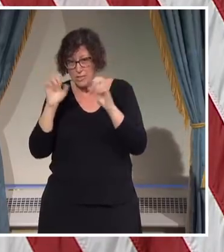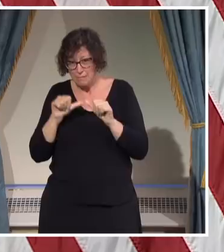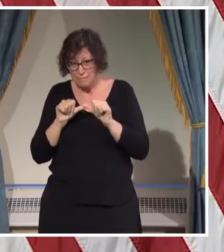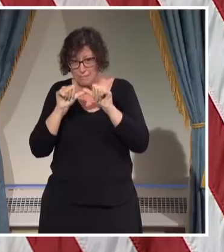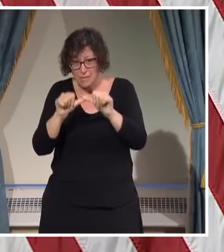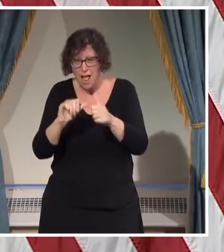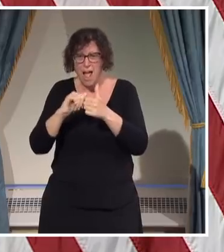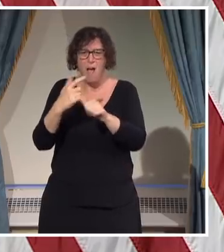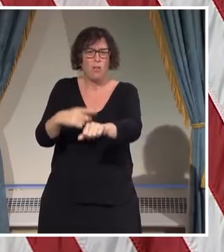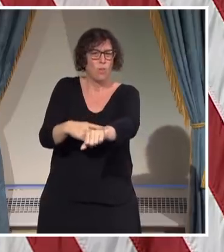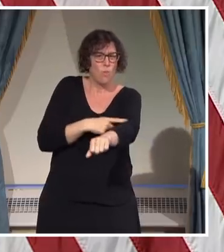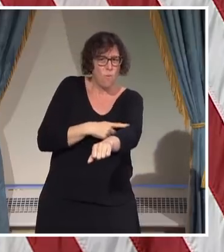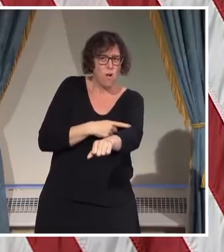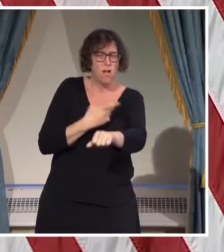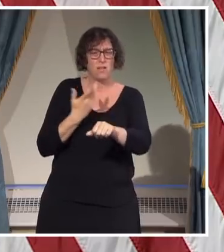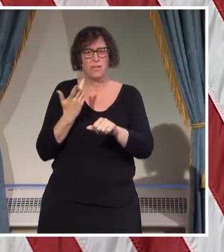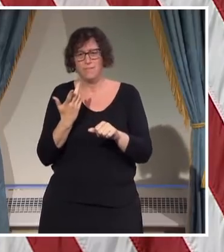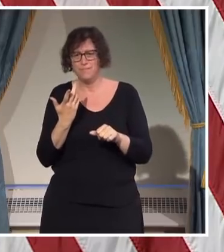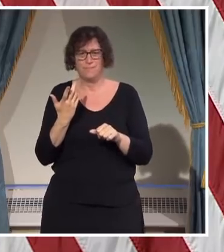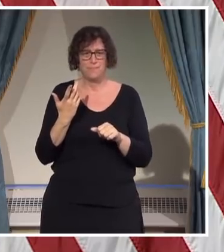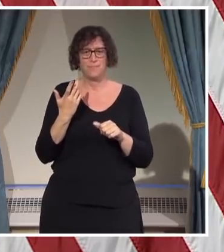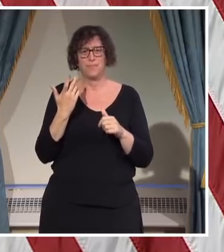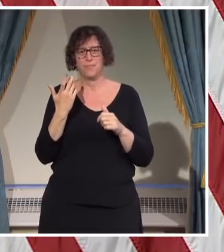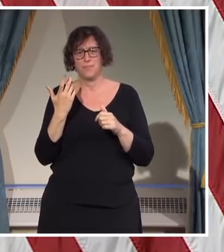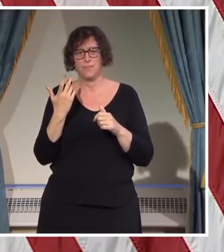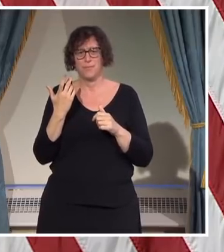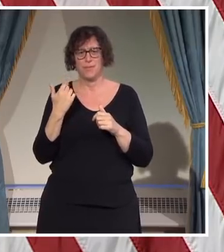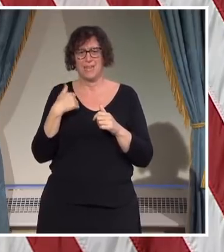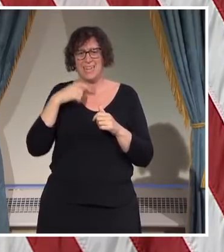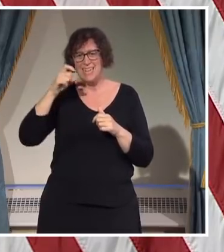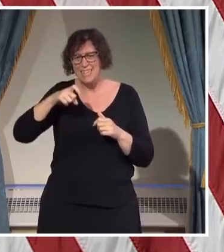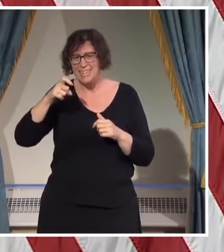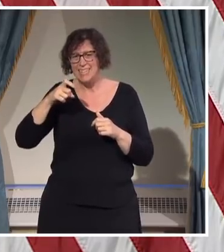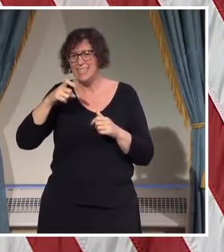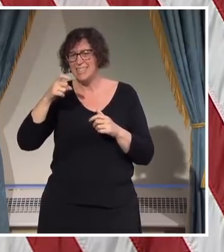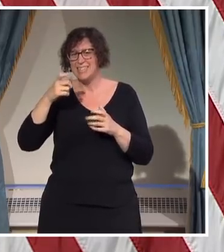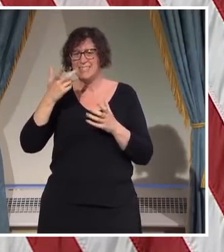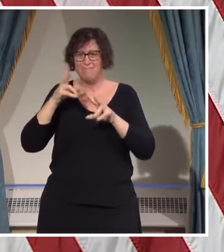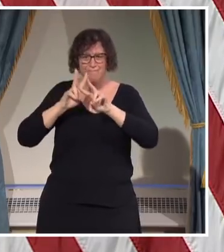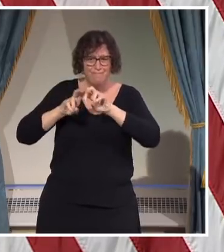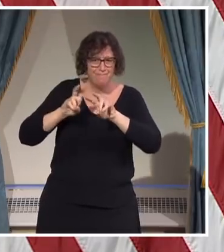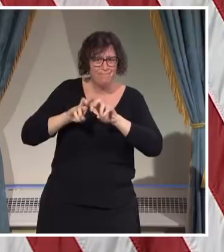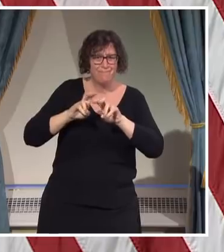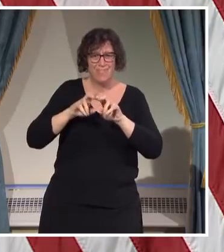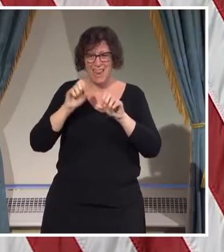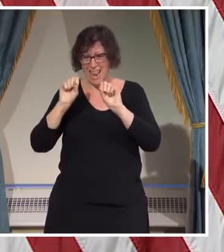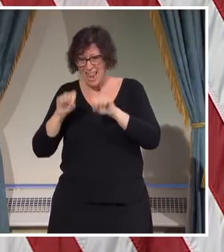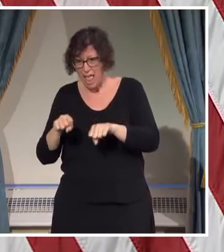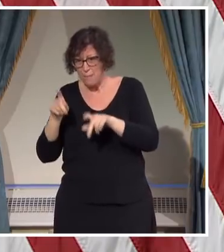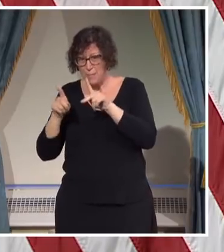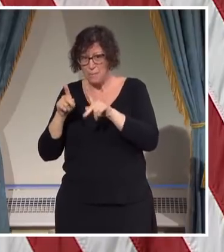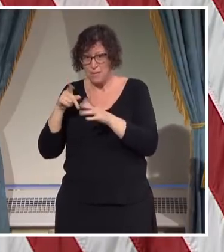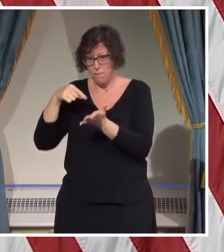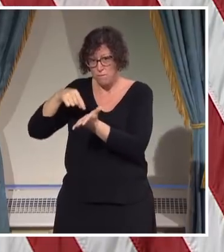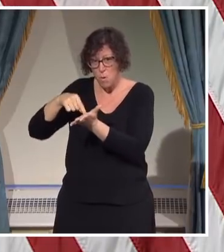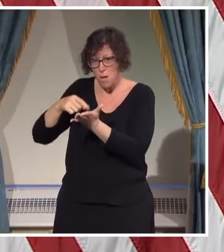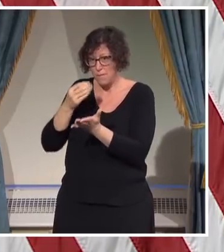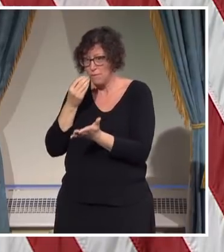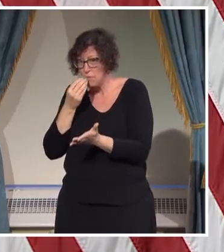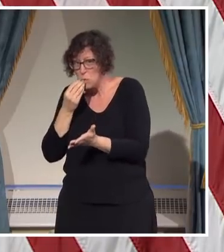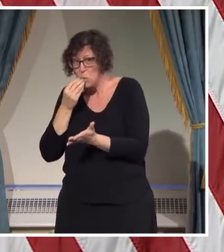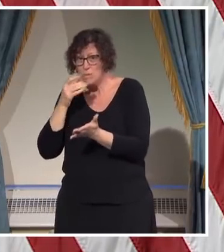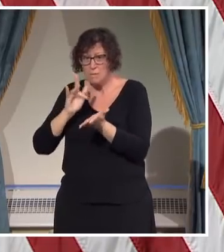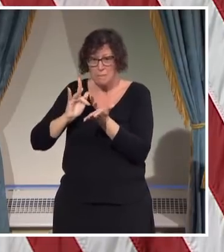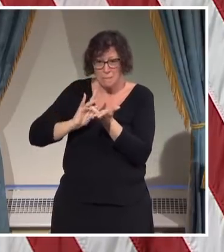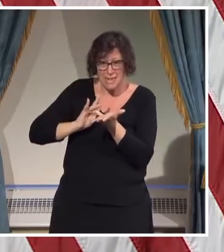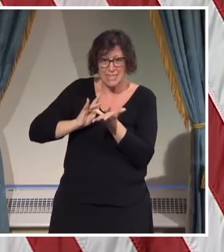food, be able to afford the rent, be able to afford medicine. And if not, we need to look at all, any and all